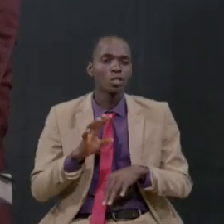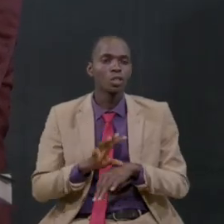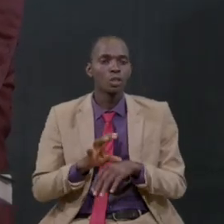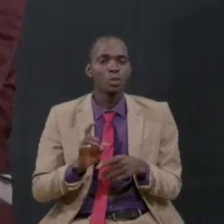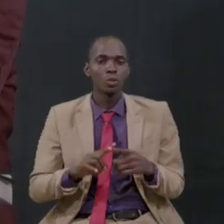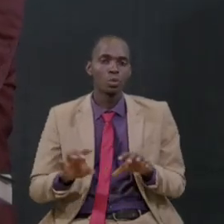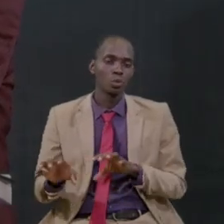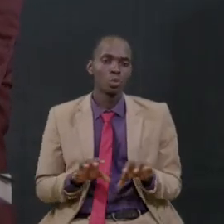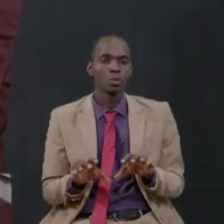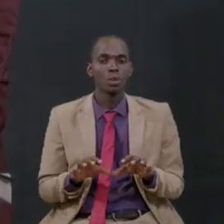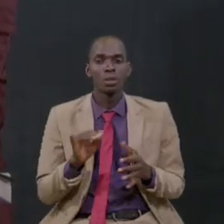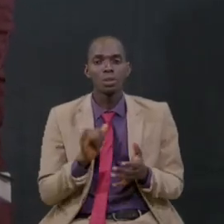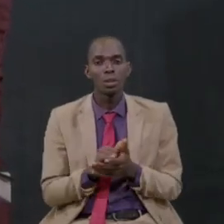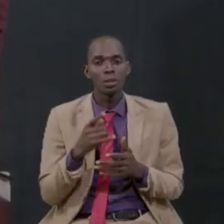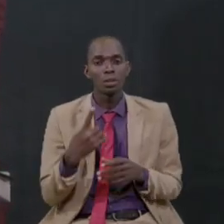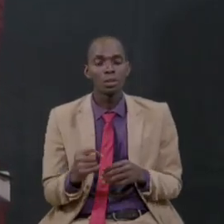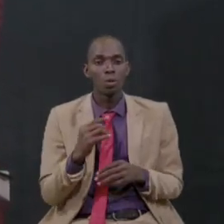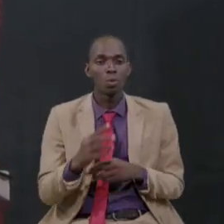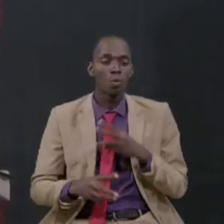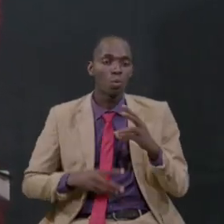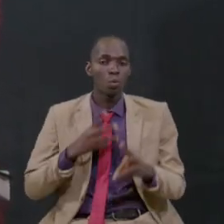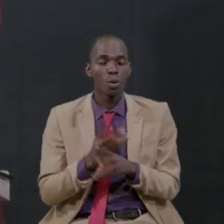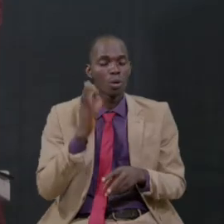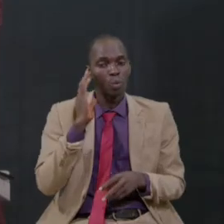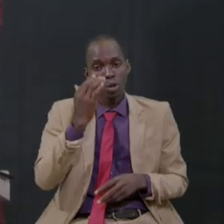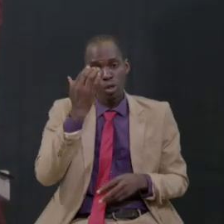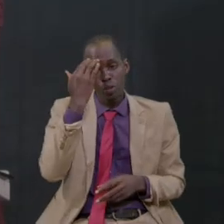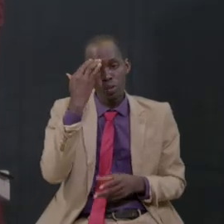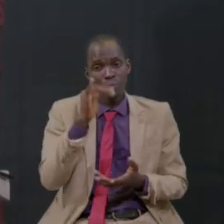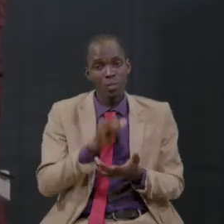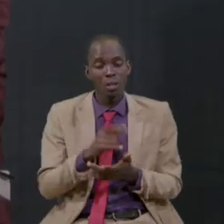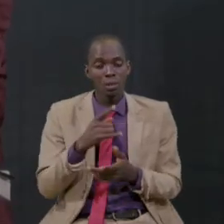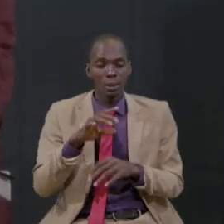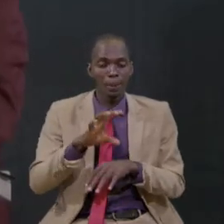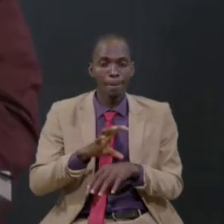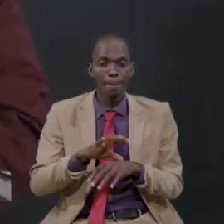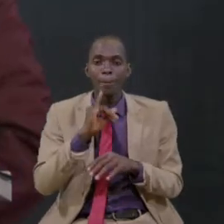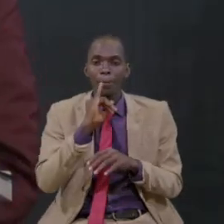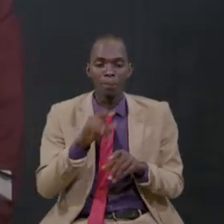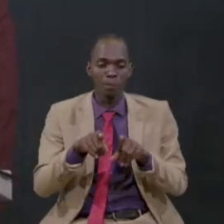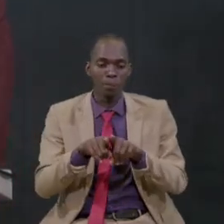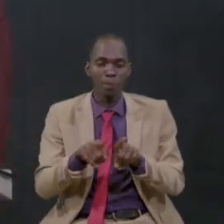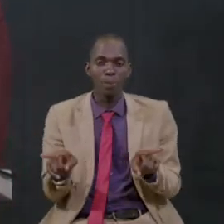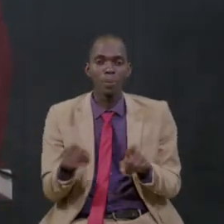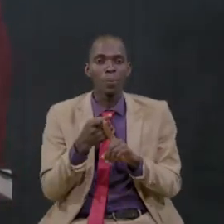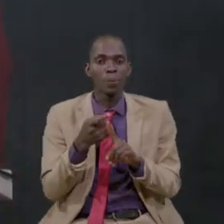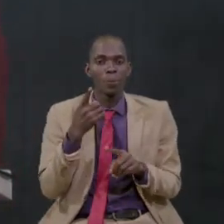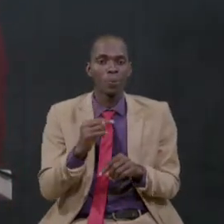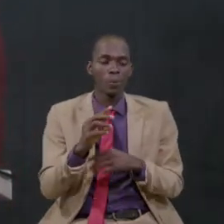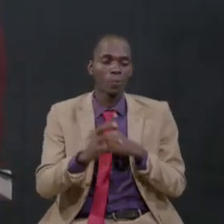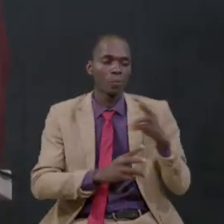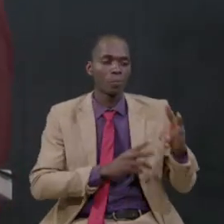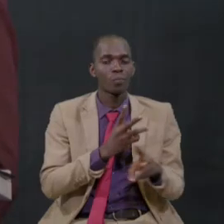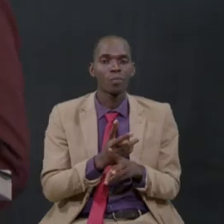world will know that the church is different from the world. It tells us in